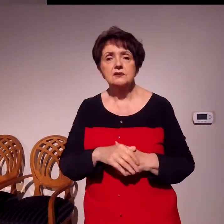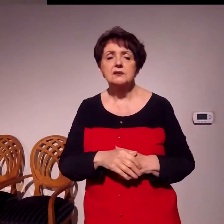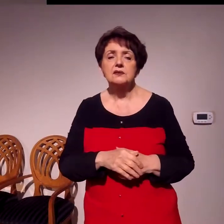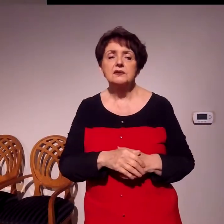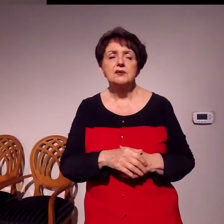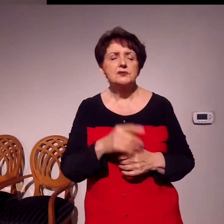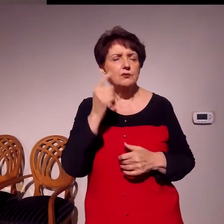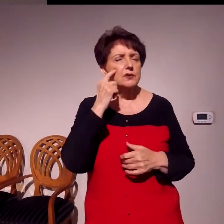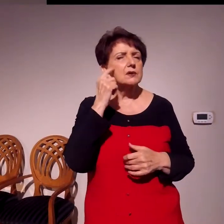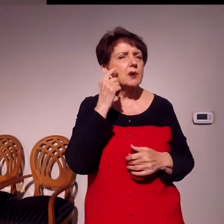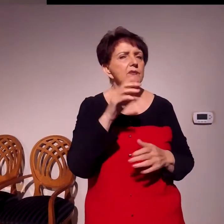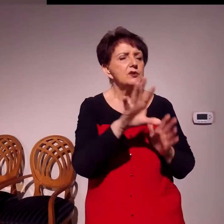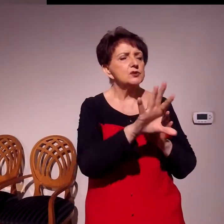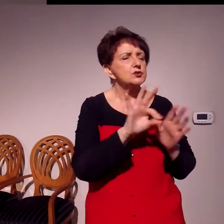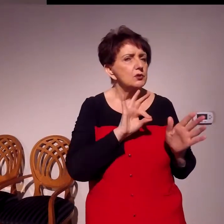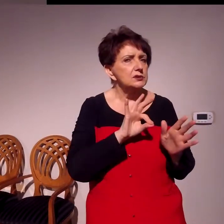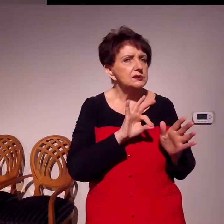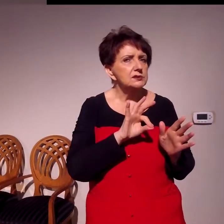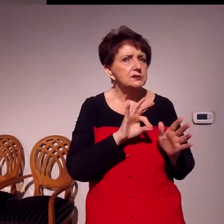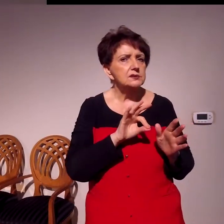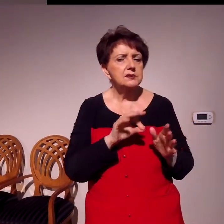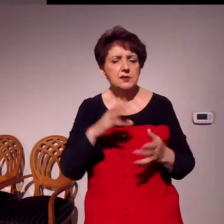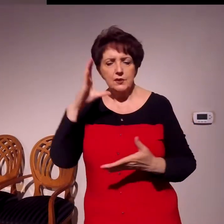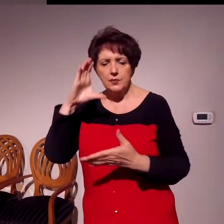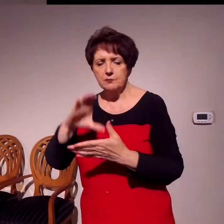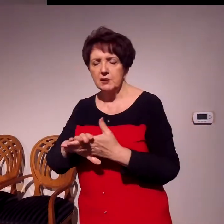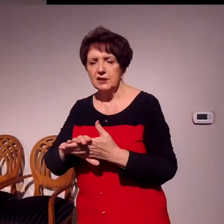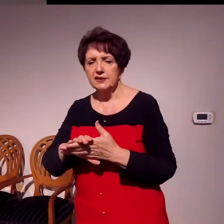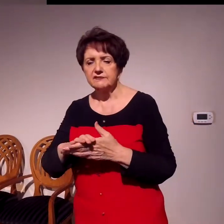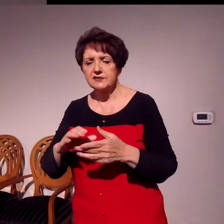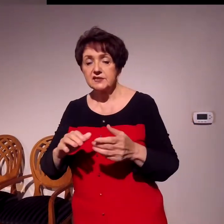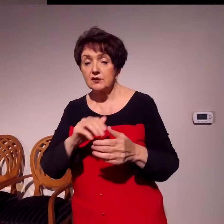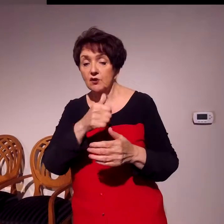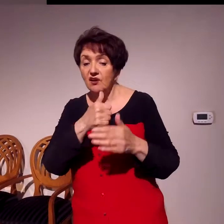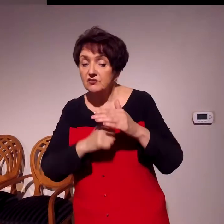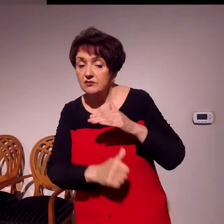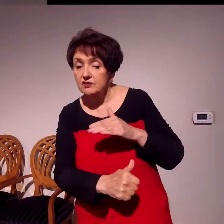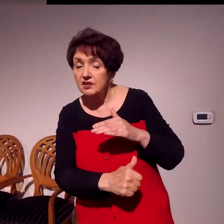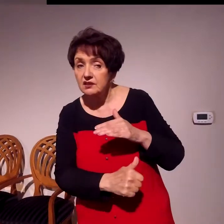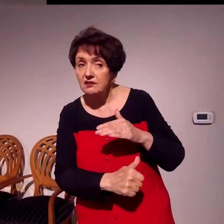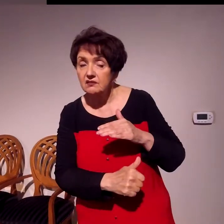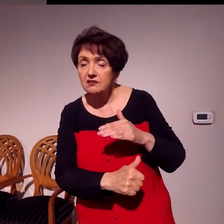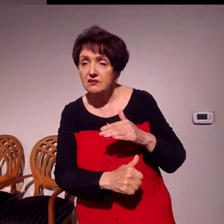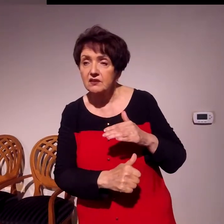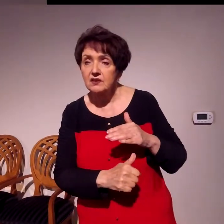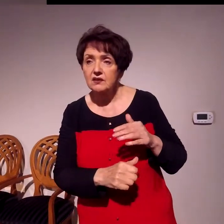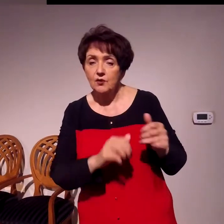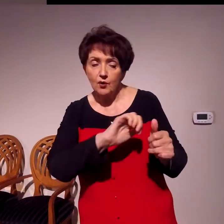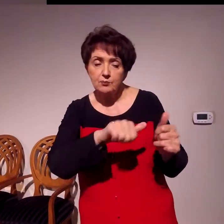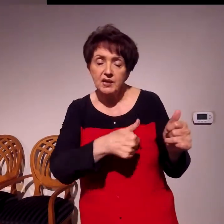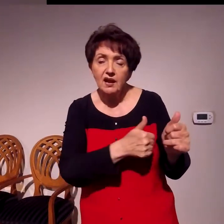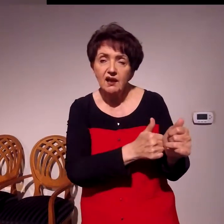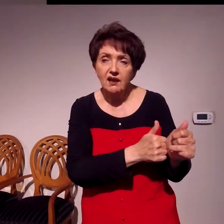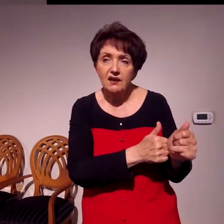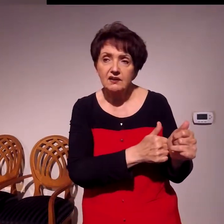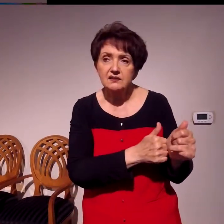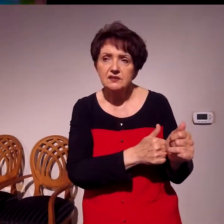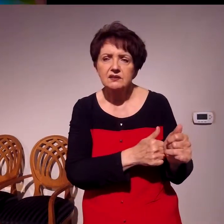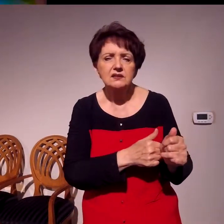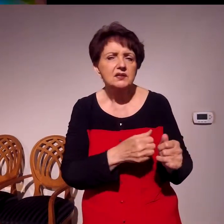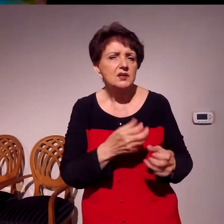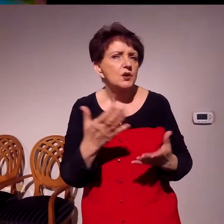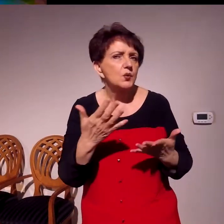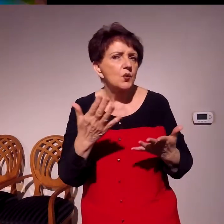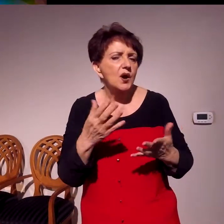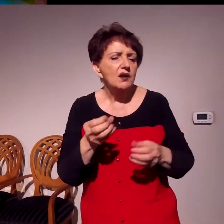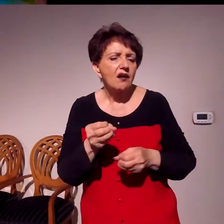the beliefs that are running underneath those choices, what's causing us to do that, to continually make